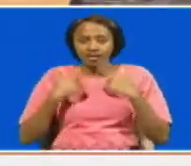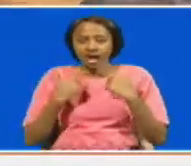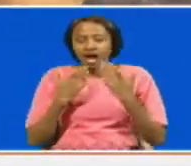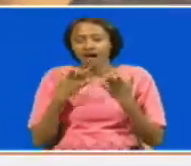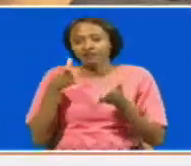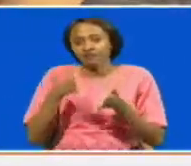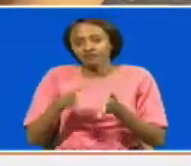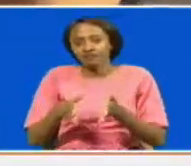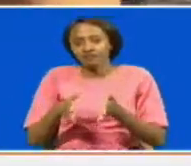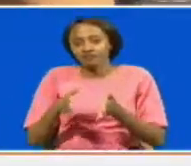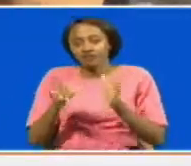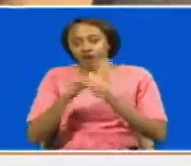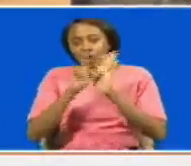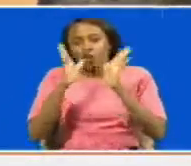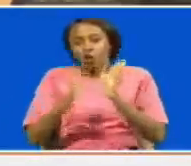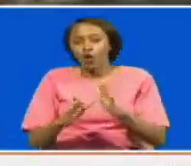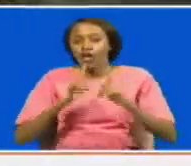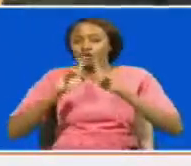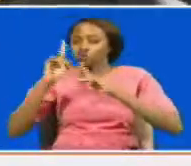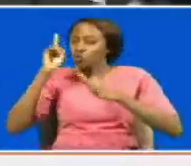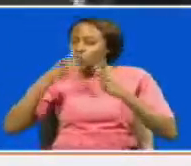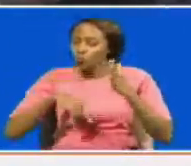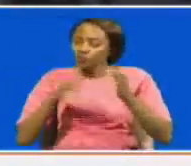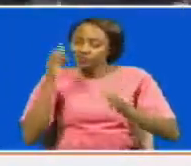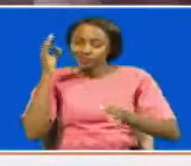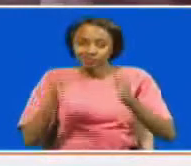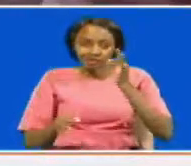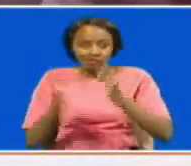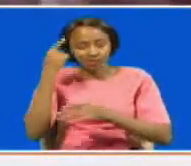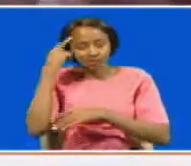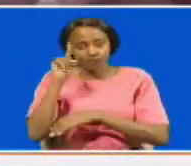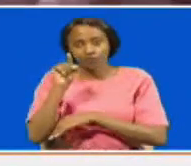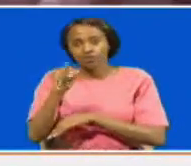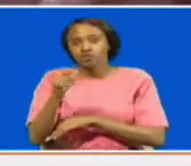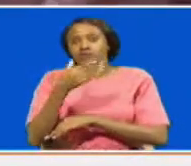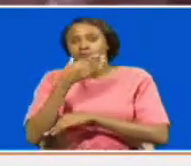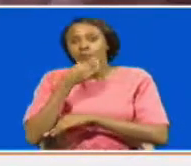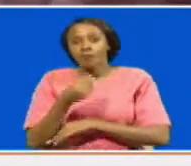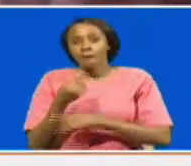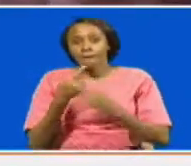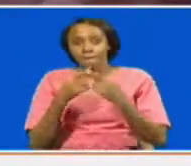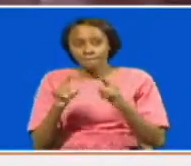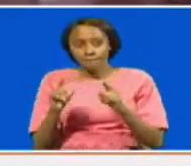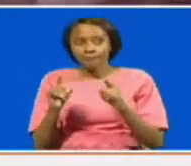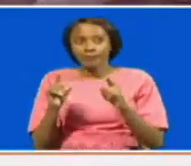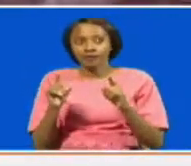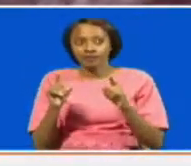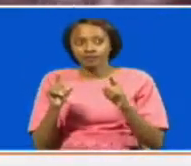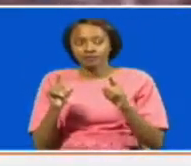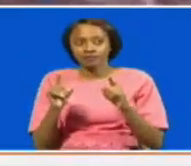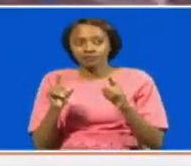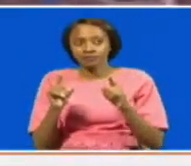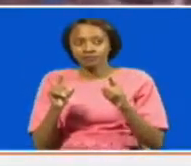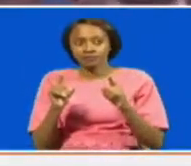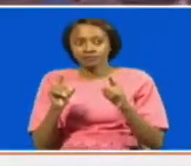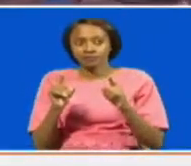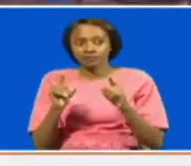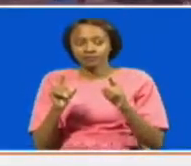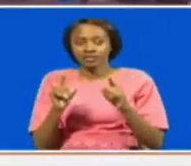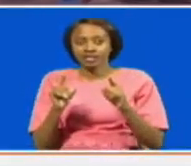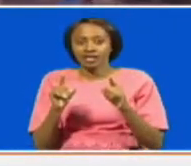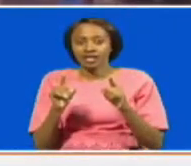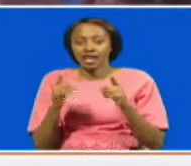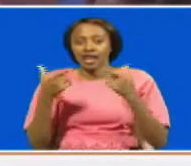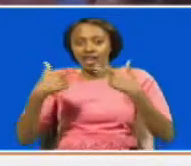their lawyer, says all they want is justice for their kin. Your collective duty, as I had stated, let's assist